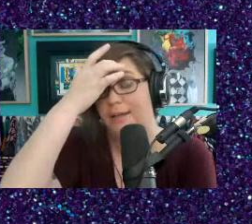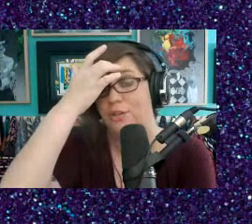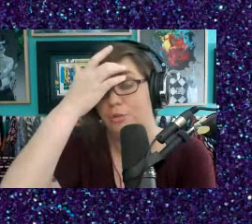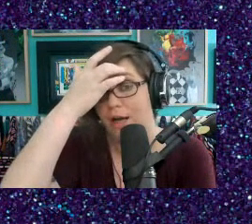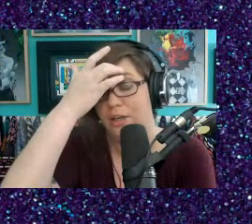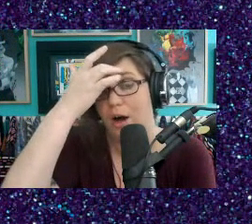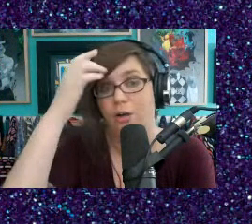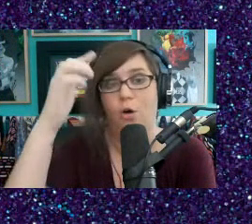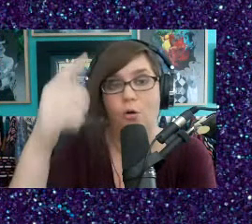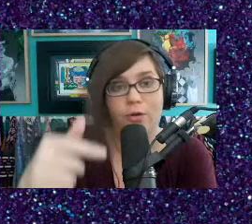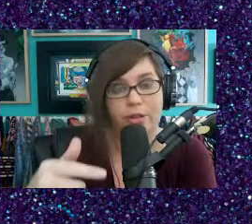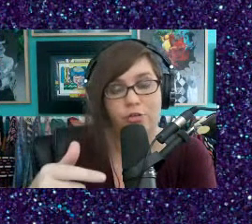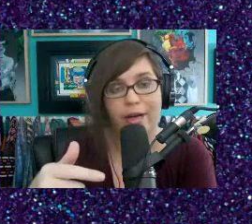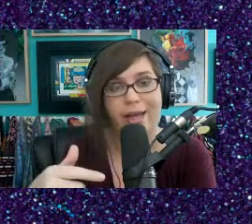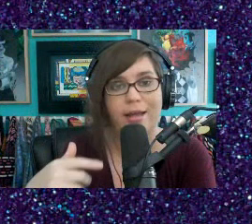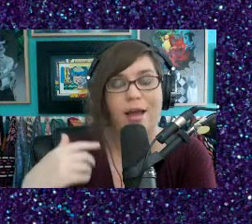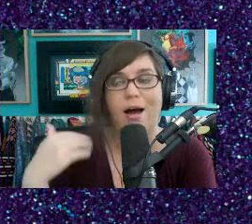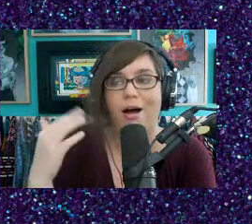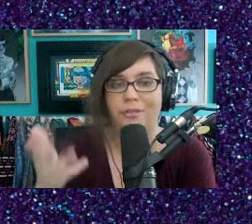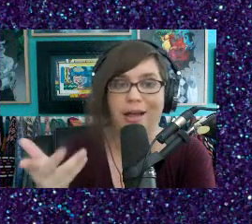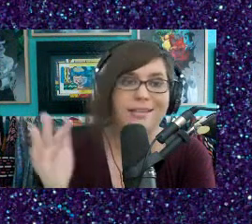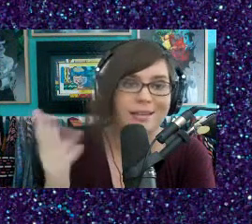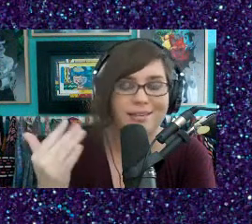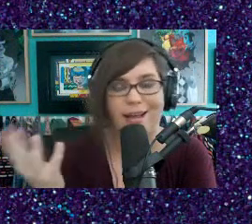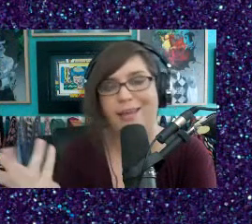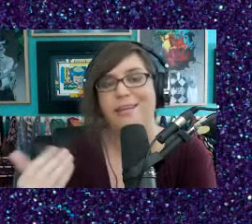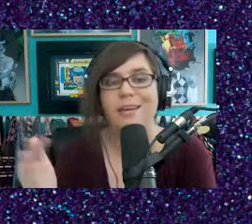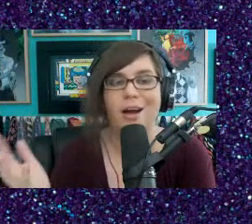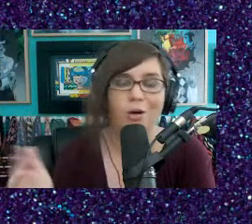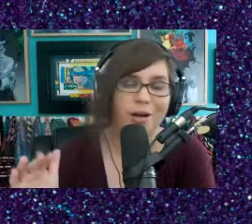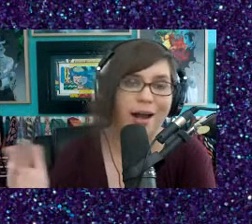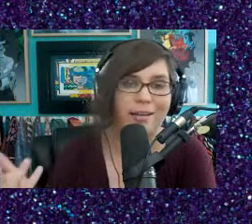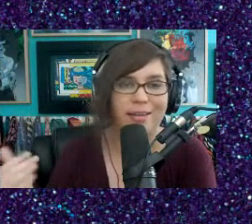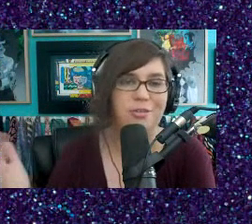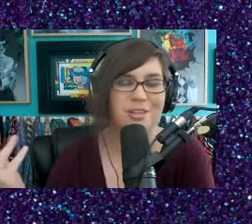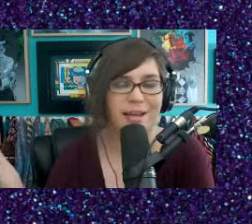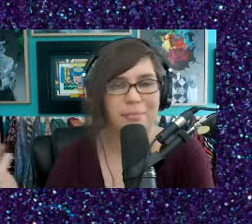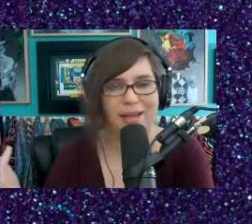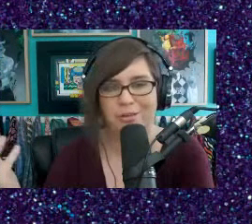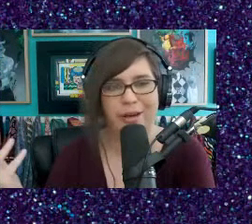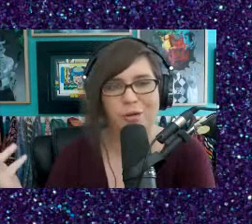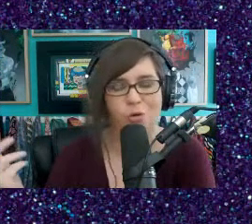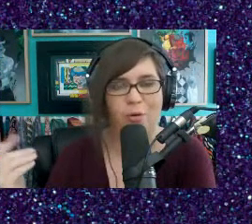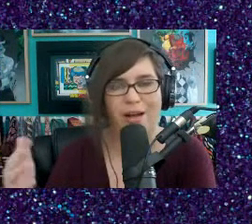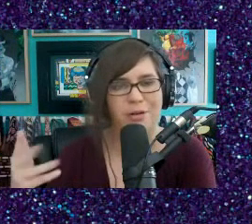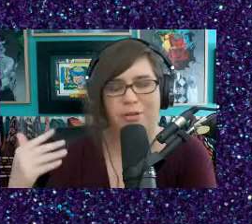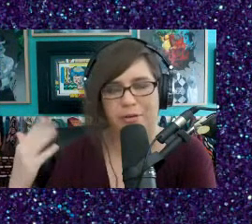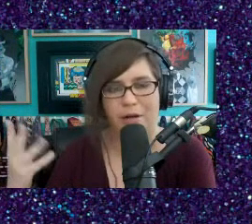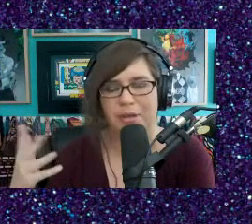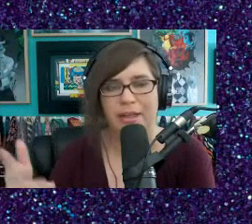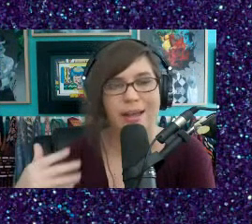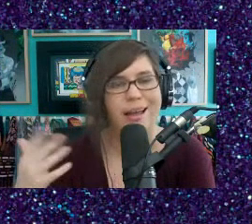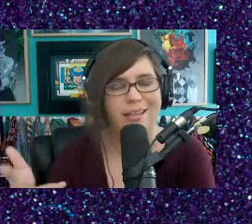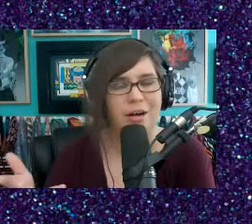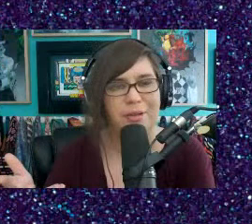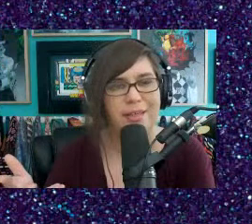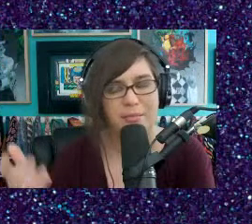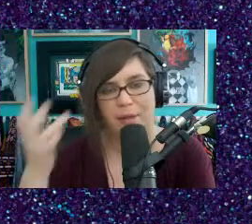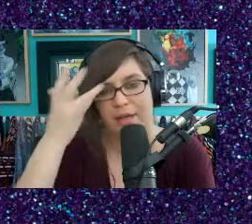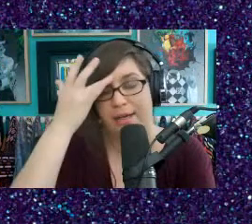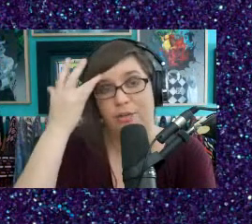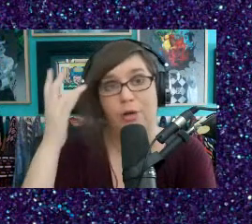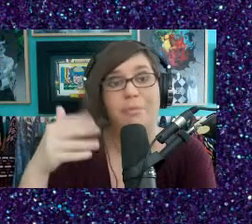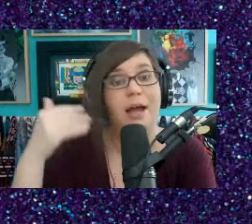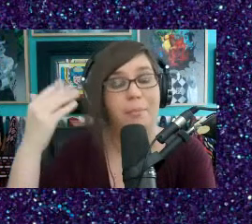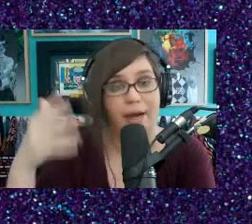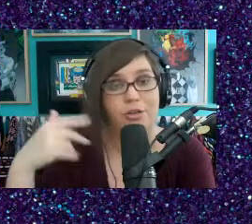rule, I do not talk over the training unless it's like, kind of like they're just like bantering or whatever. It's not really something